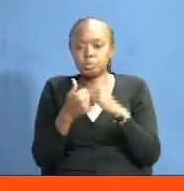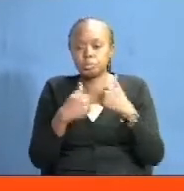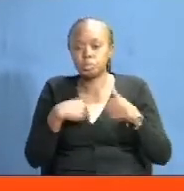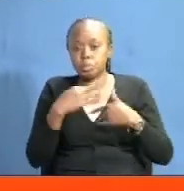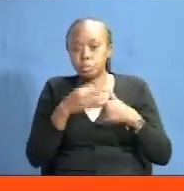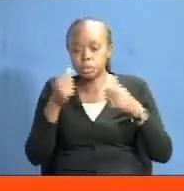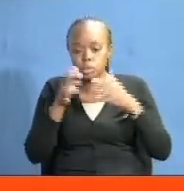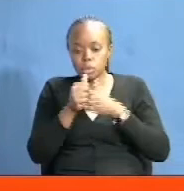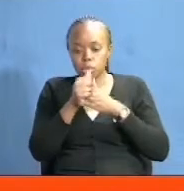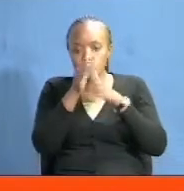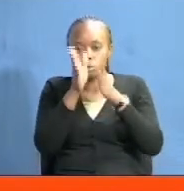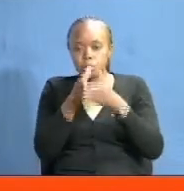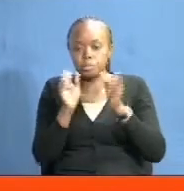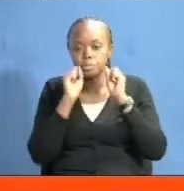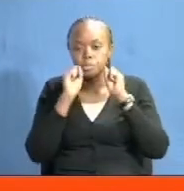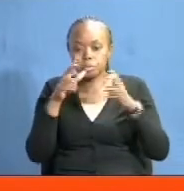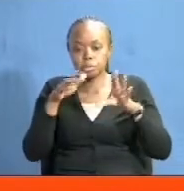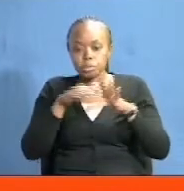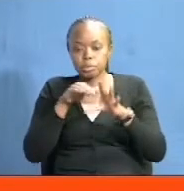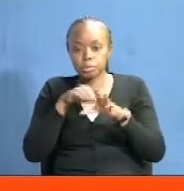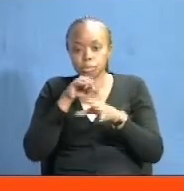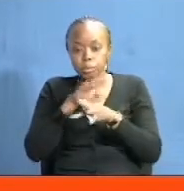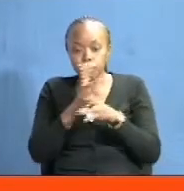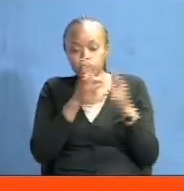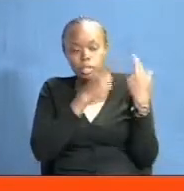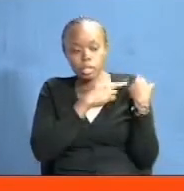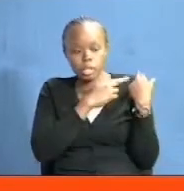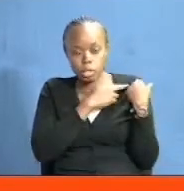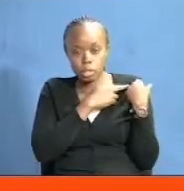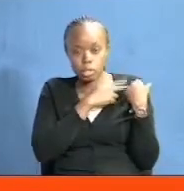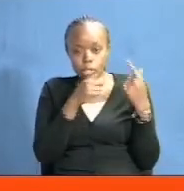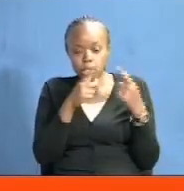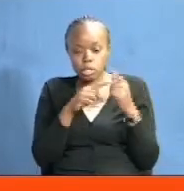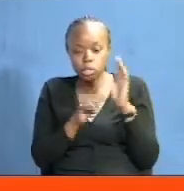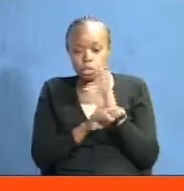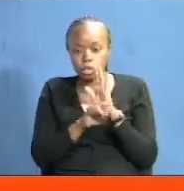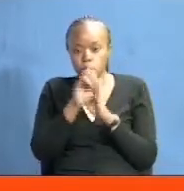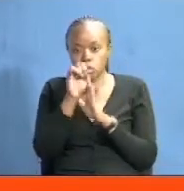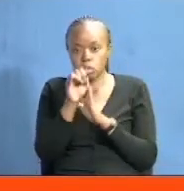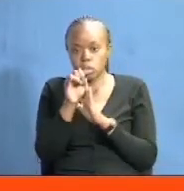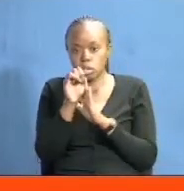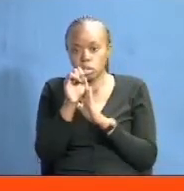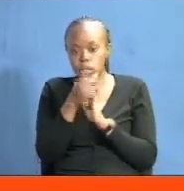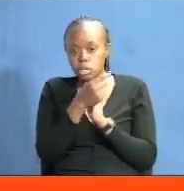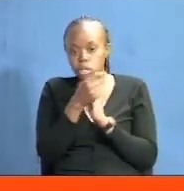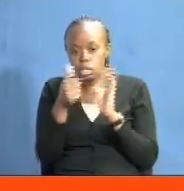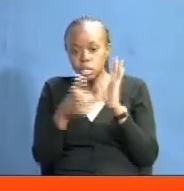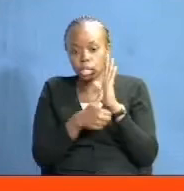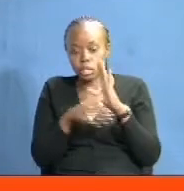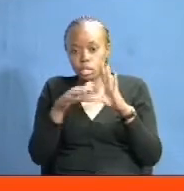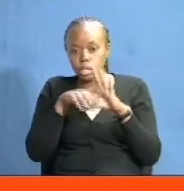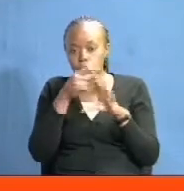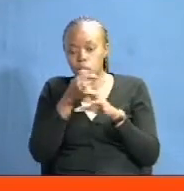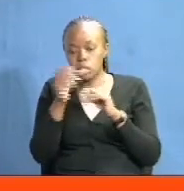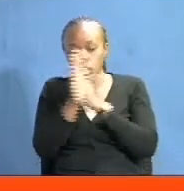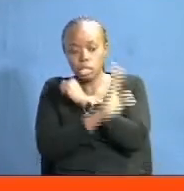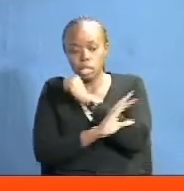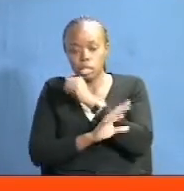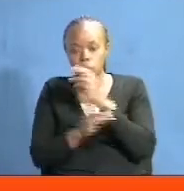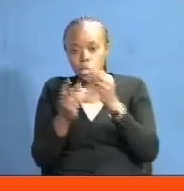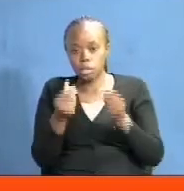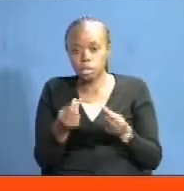student leaders should take it as their moral responsibility to improve the situation the country is in.